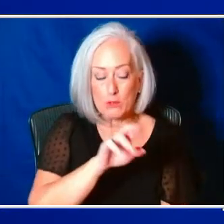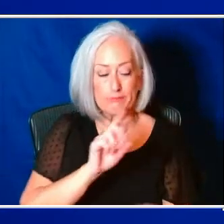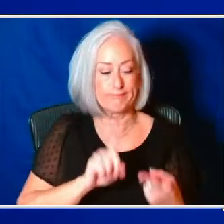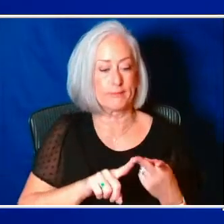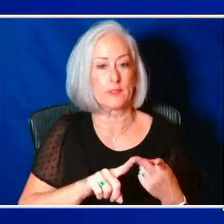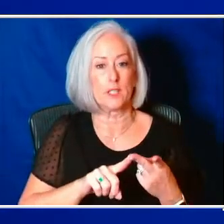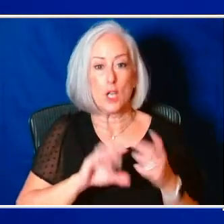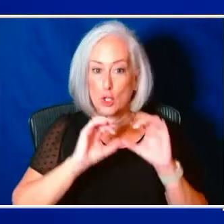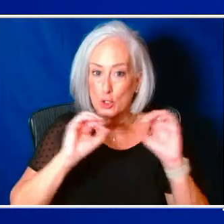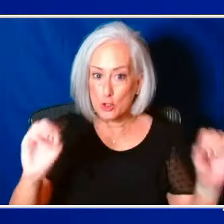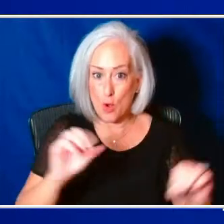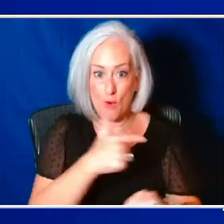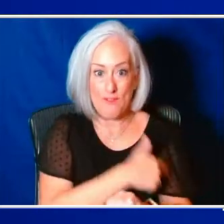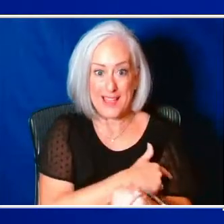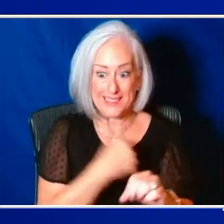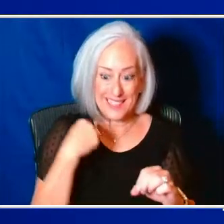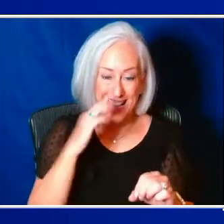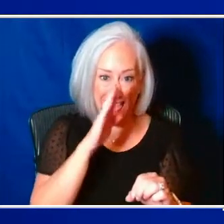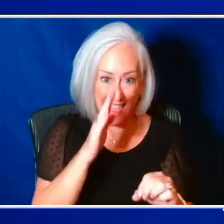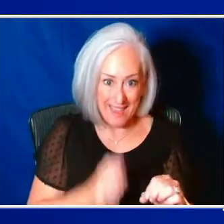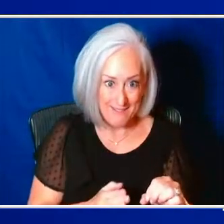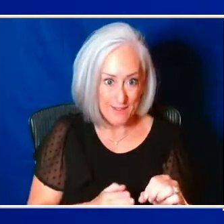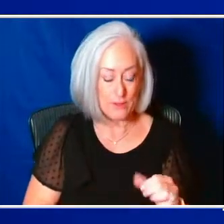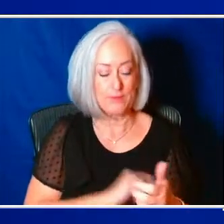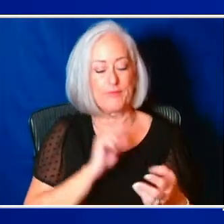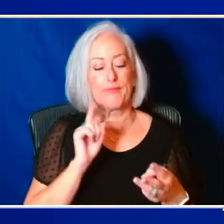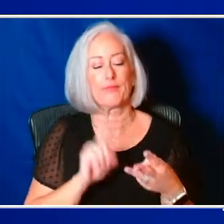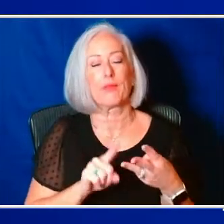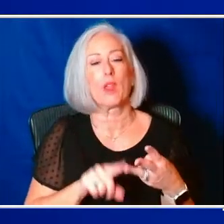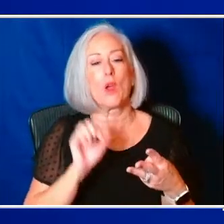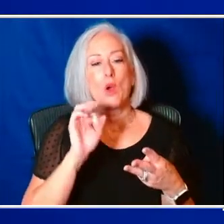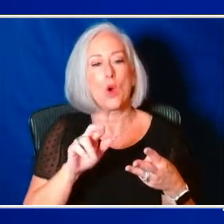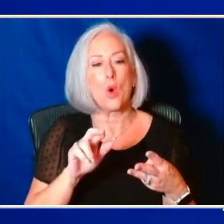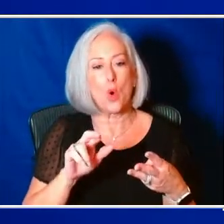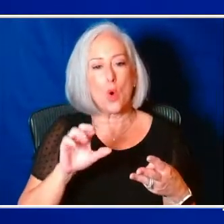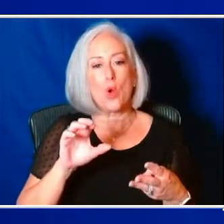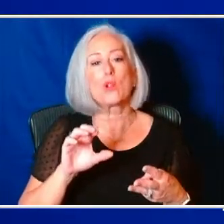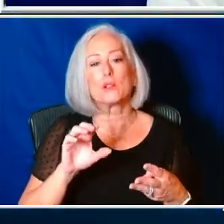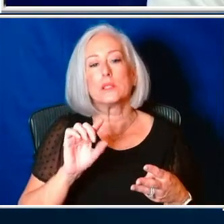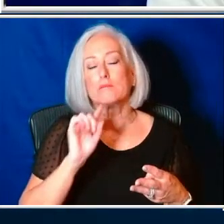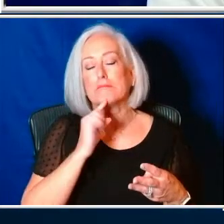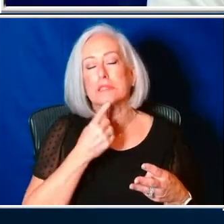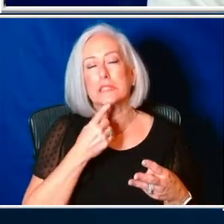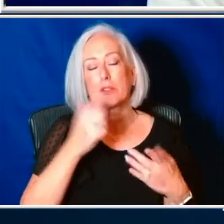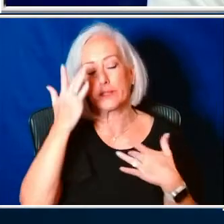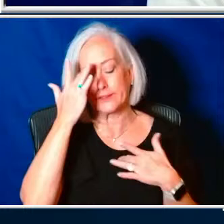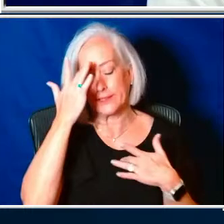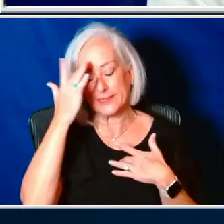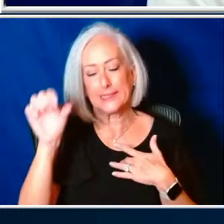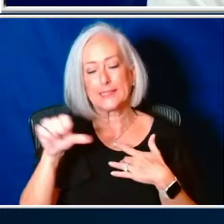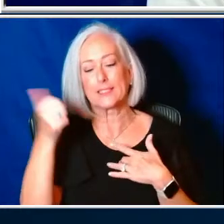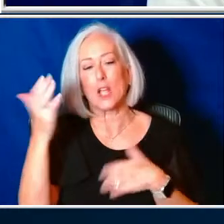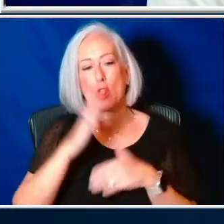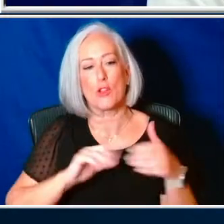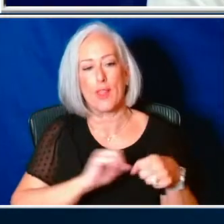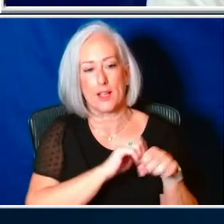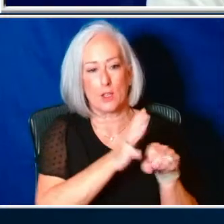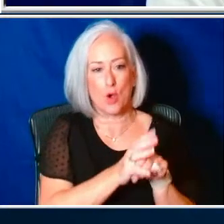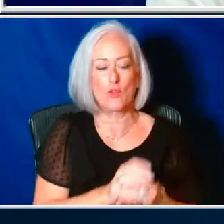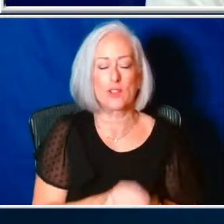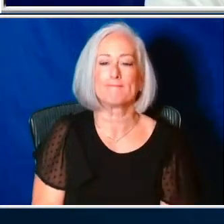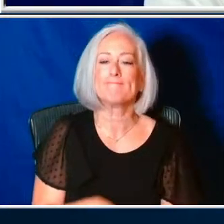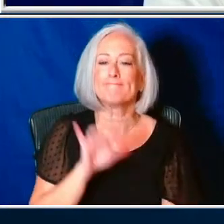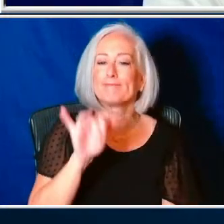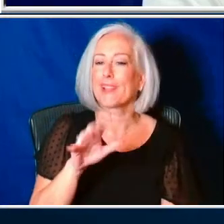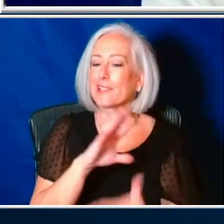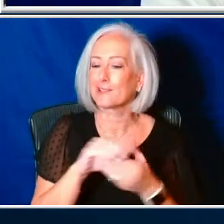all, and especially they have significant comorbidities as well. Yeah, and that's been the story the entire time. I don't think it's going to change. And as